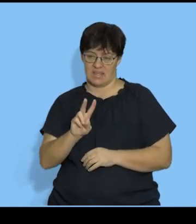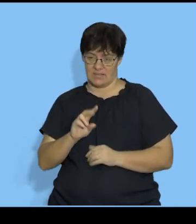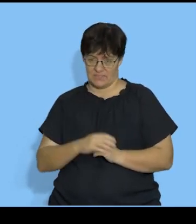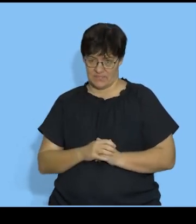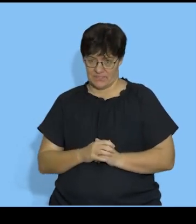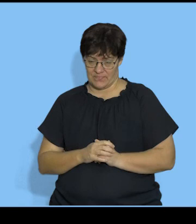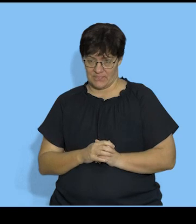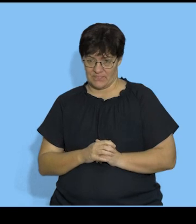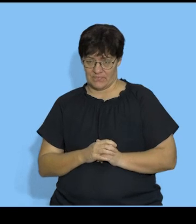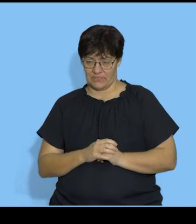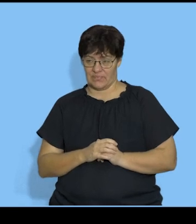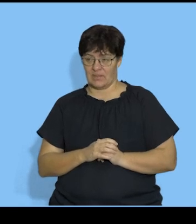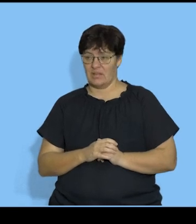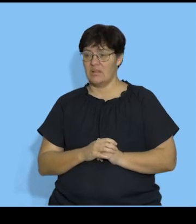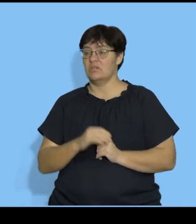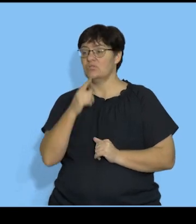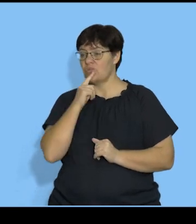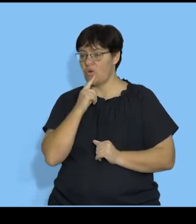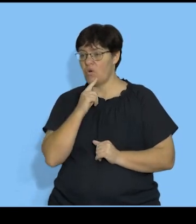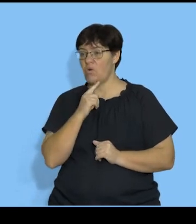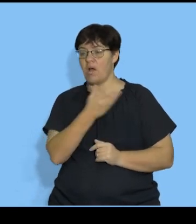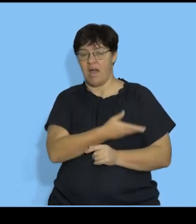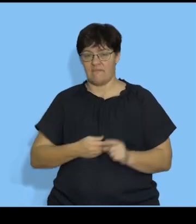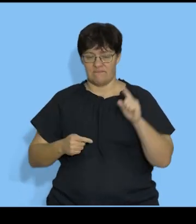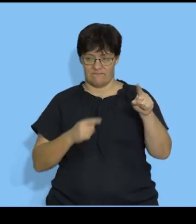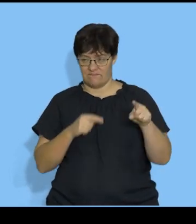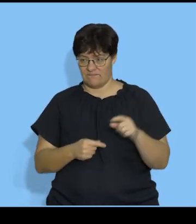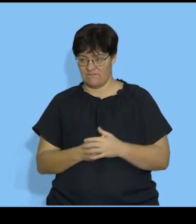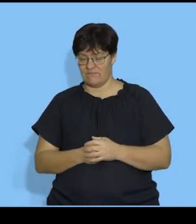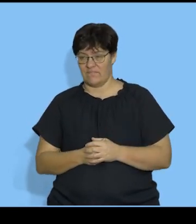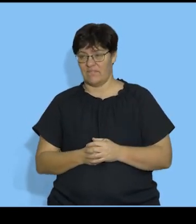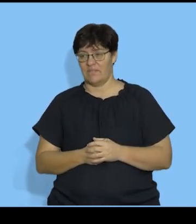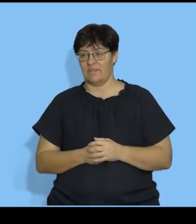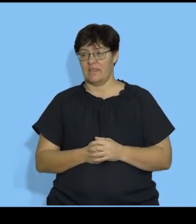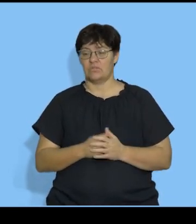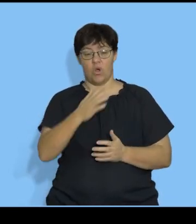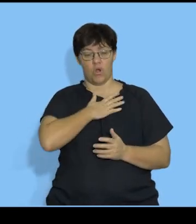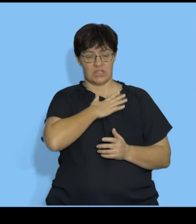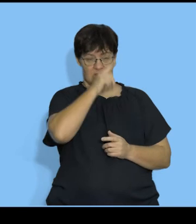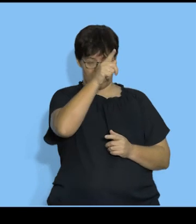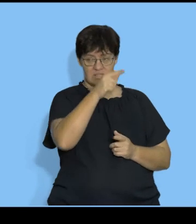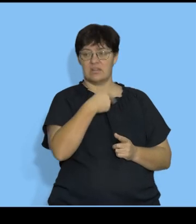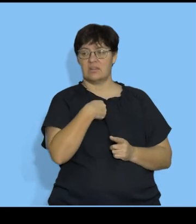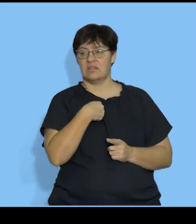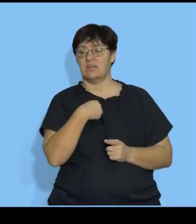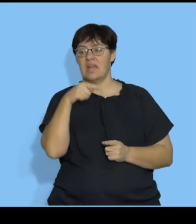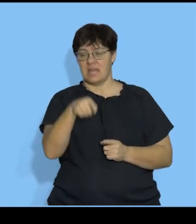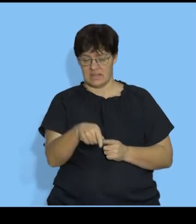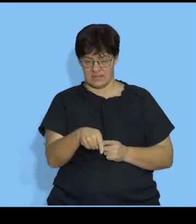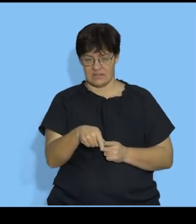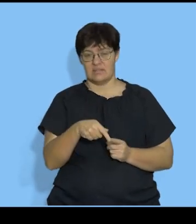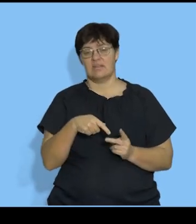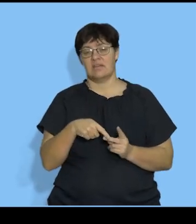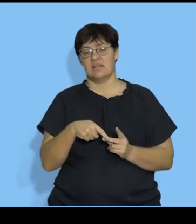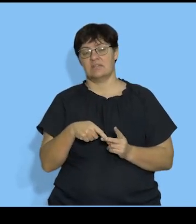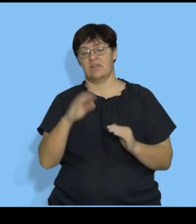are the 2 half reactions. So that's our oxidation and that's our reduction. So this is our oxidation half reaction, and the below one